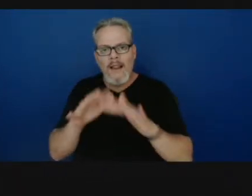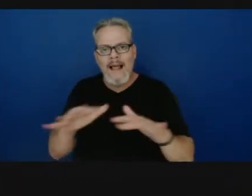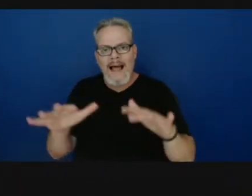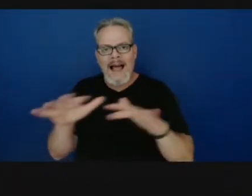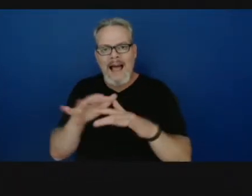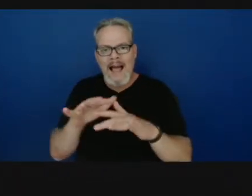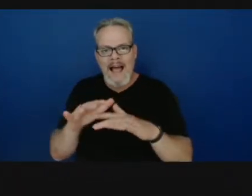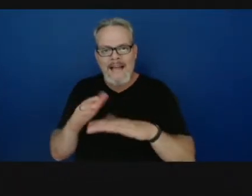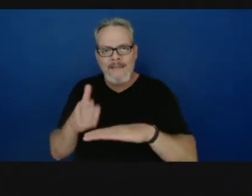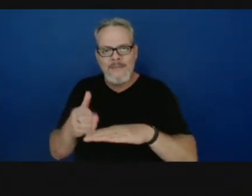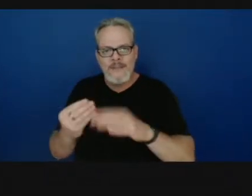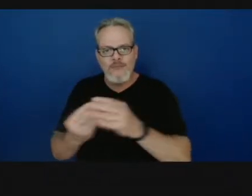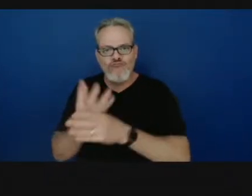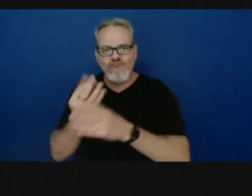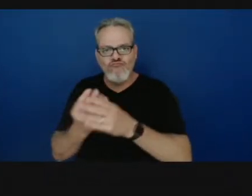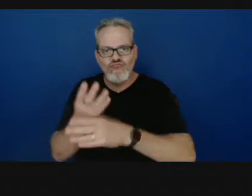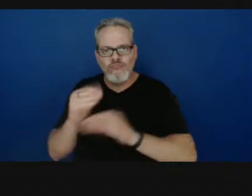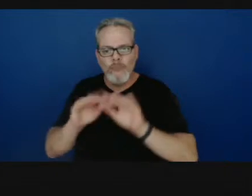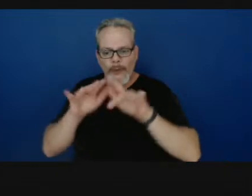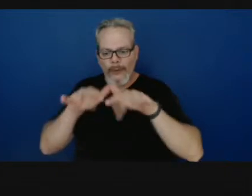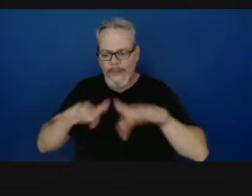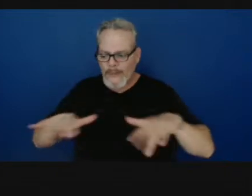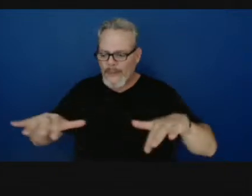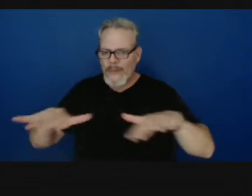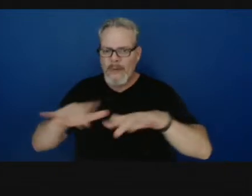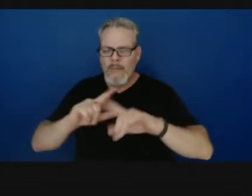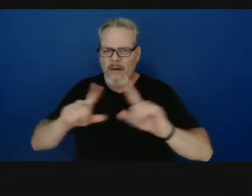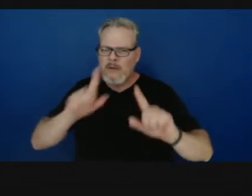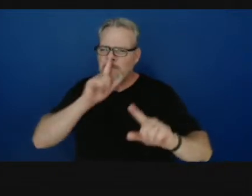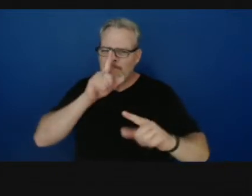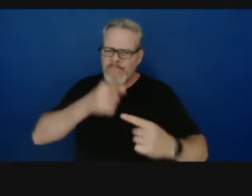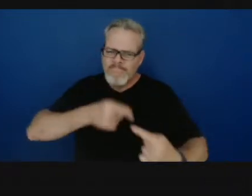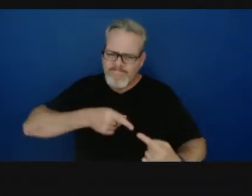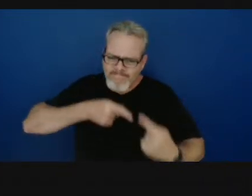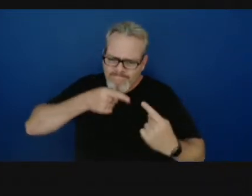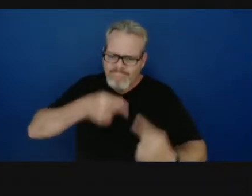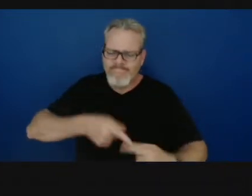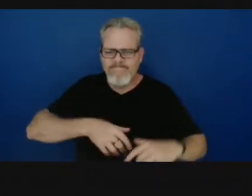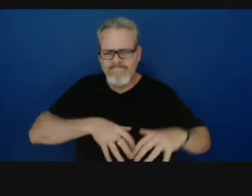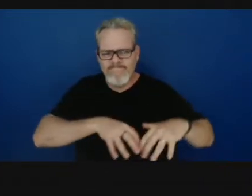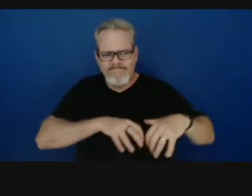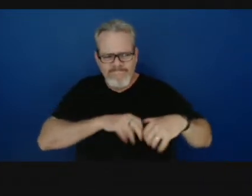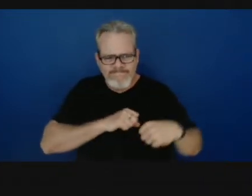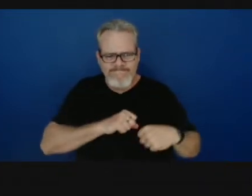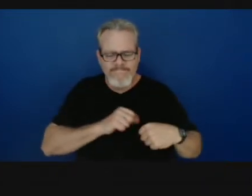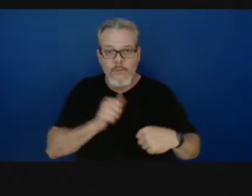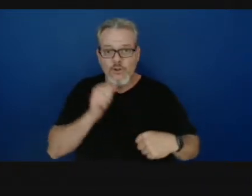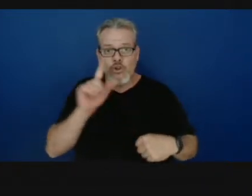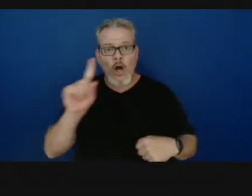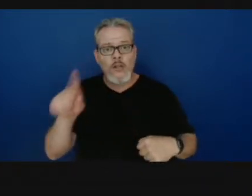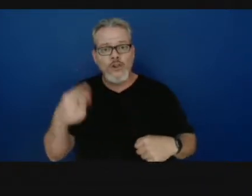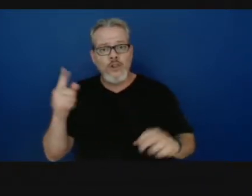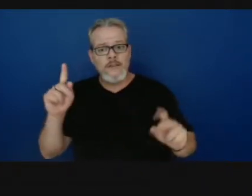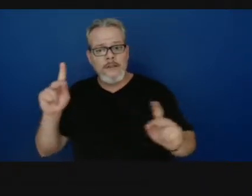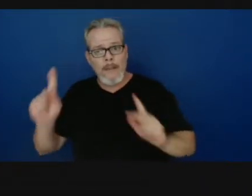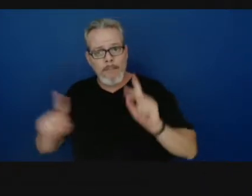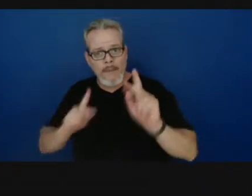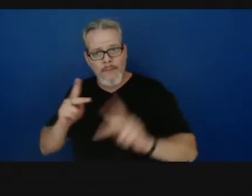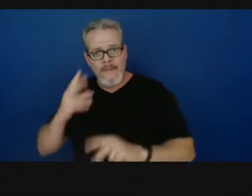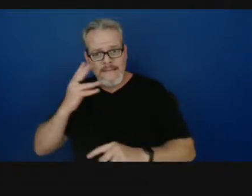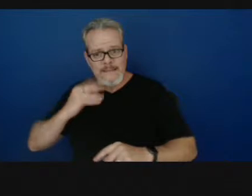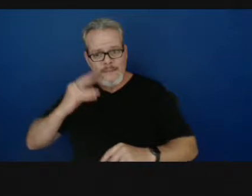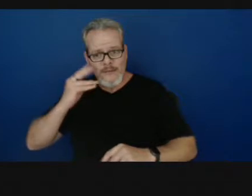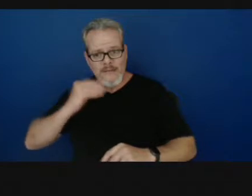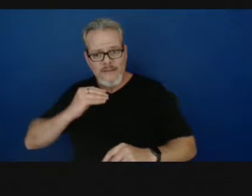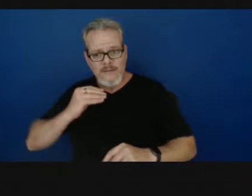There is hardships that not just the people underwent. Also on July 5th,